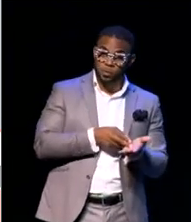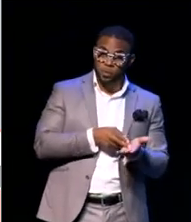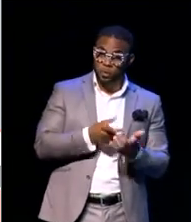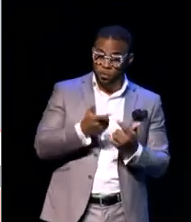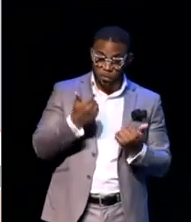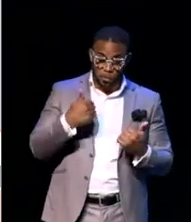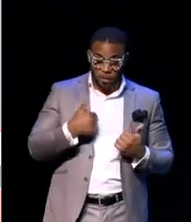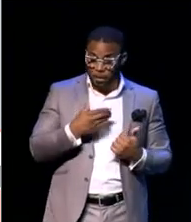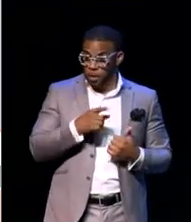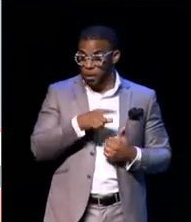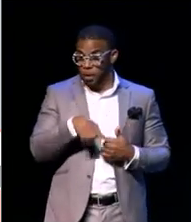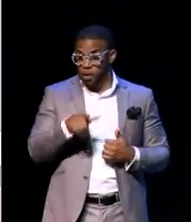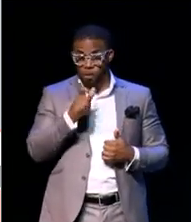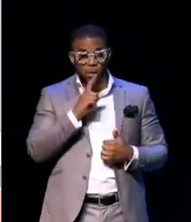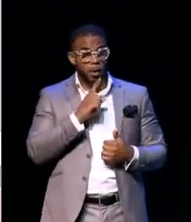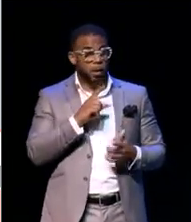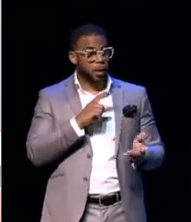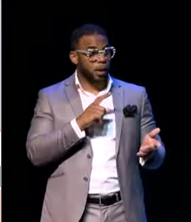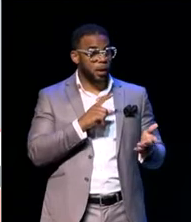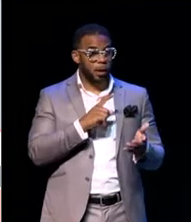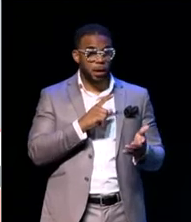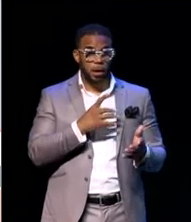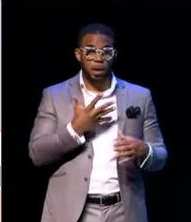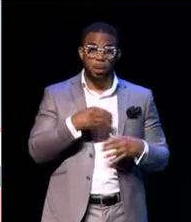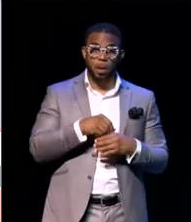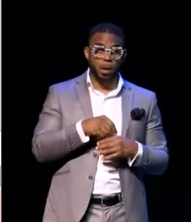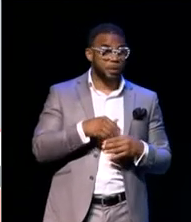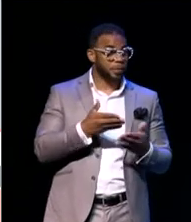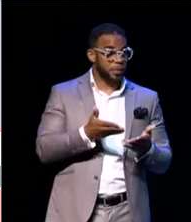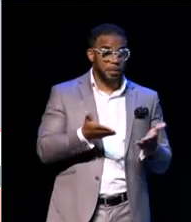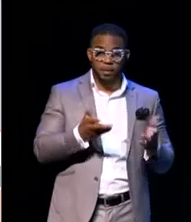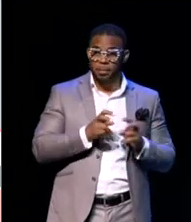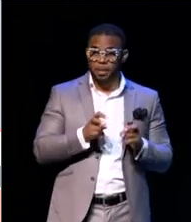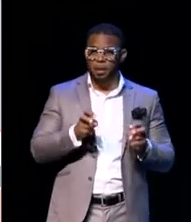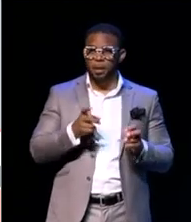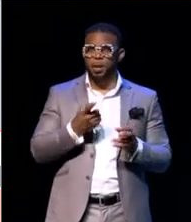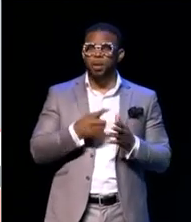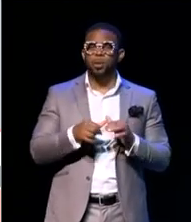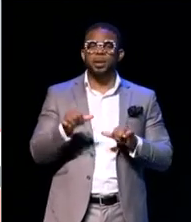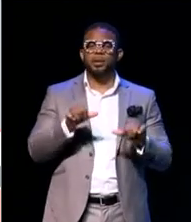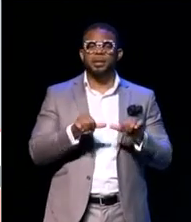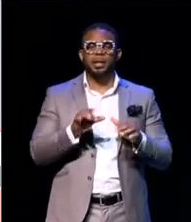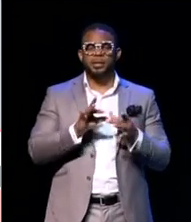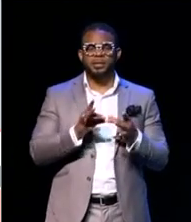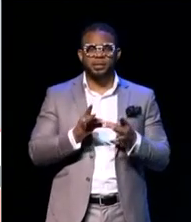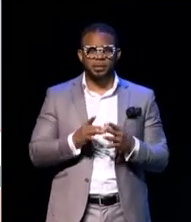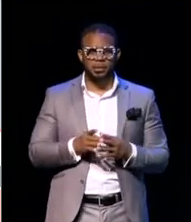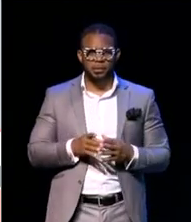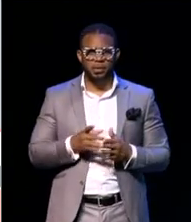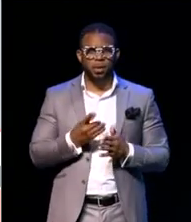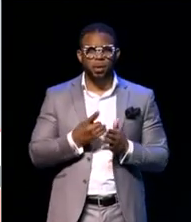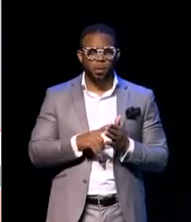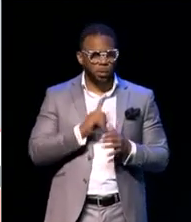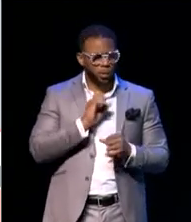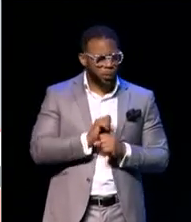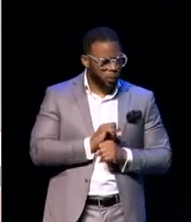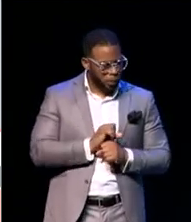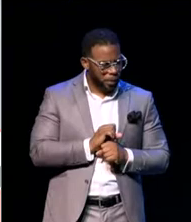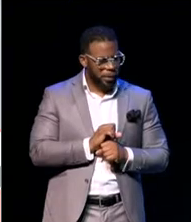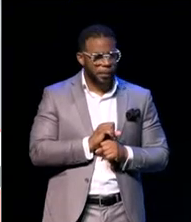for me and those who are a part of this panel is what the science says and what it